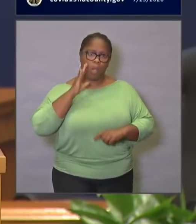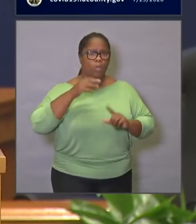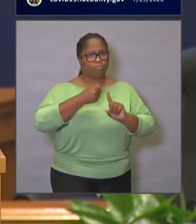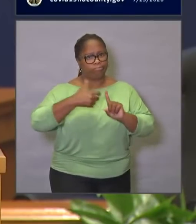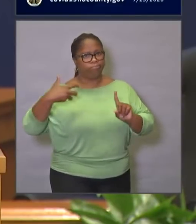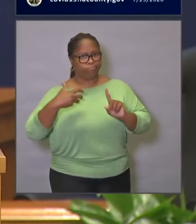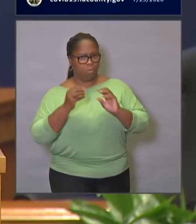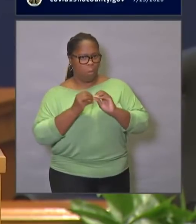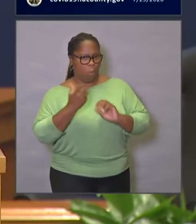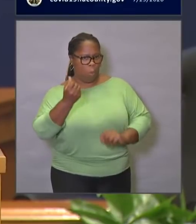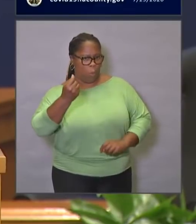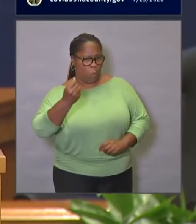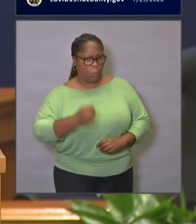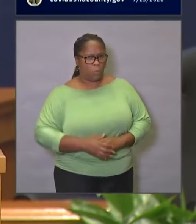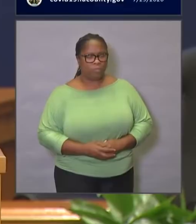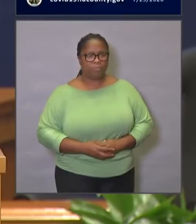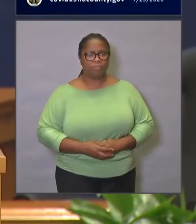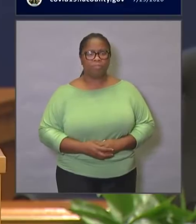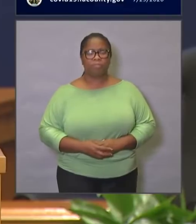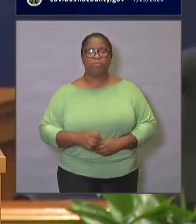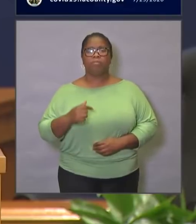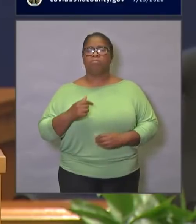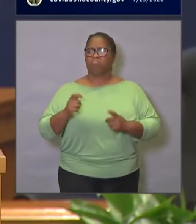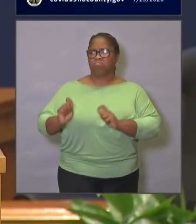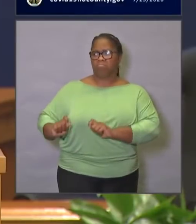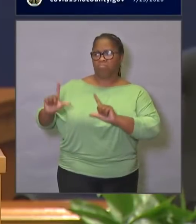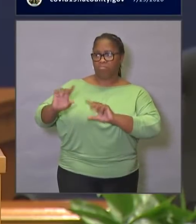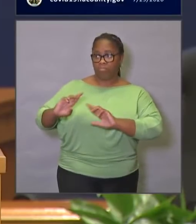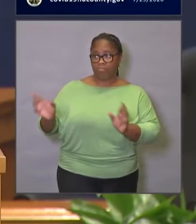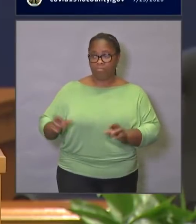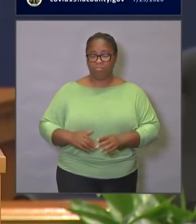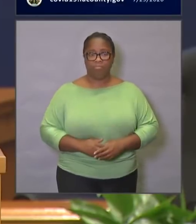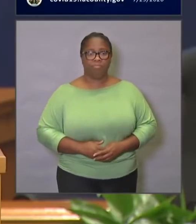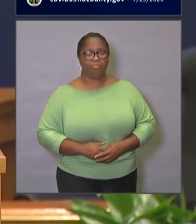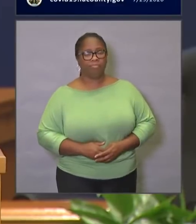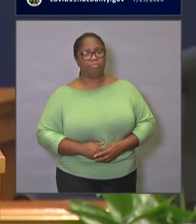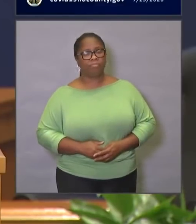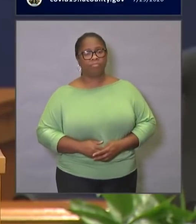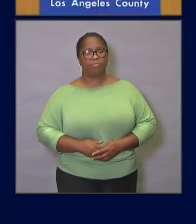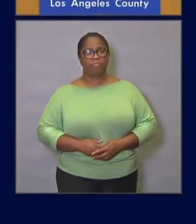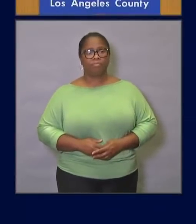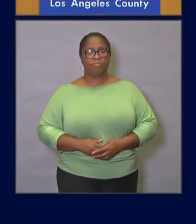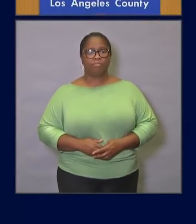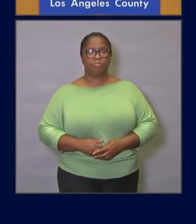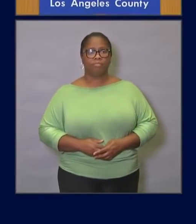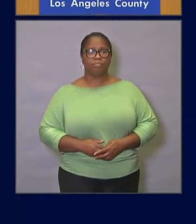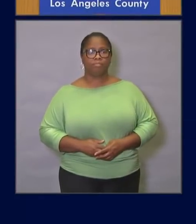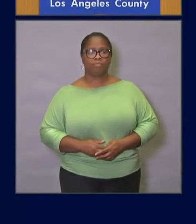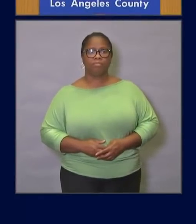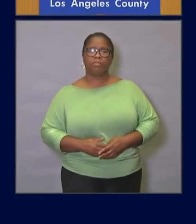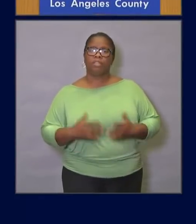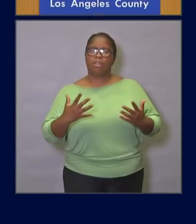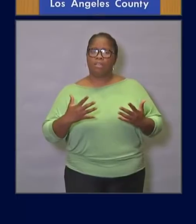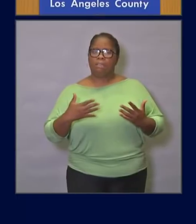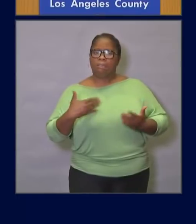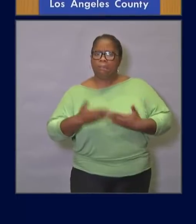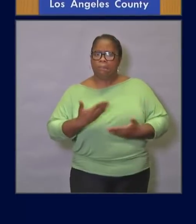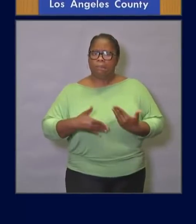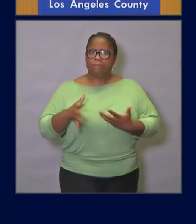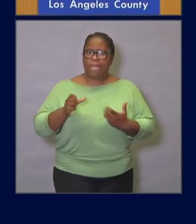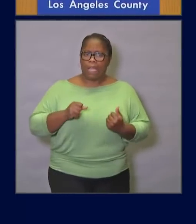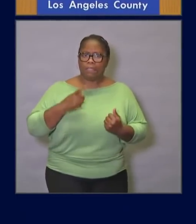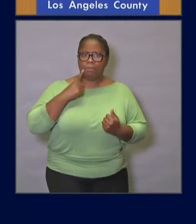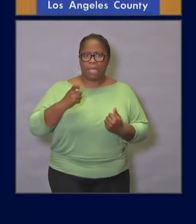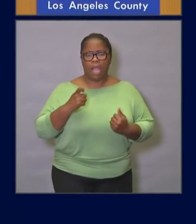more in a moment. But then I want to bring up the next slide. And I'm going to go a little bit fast because